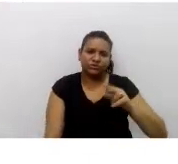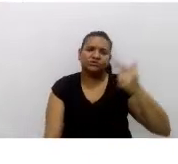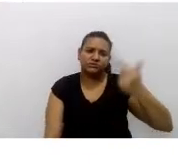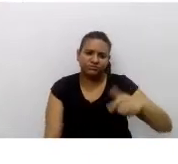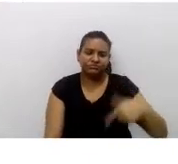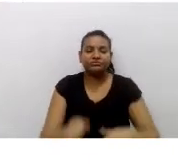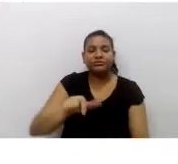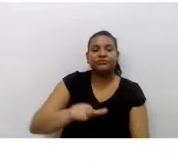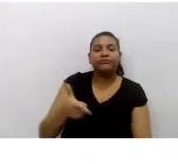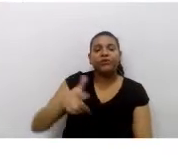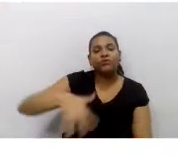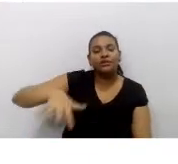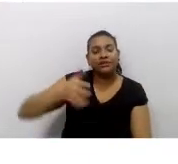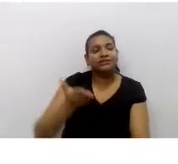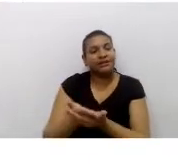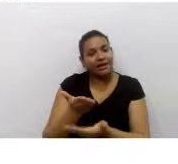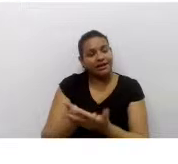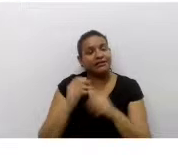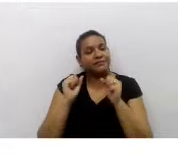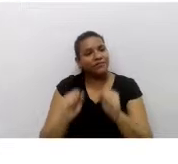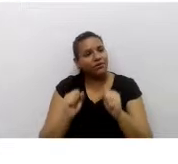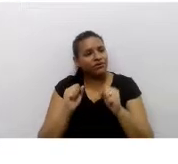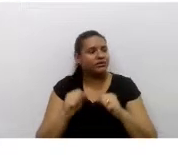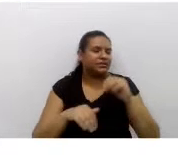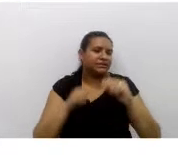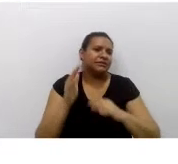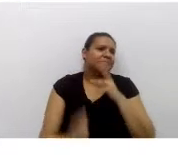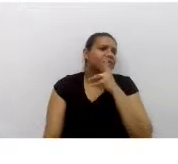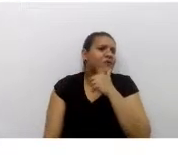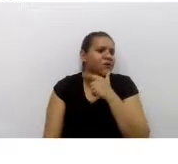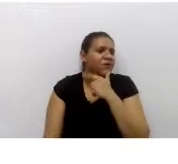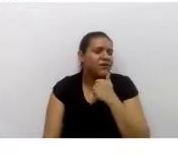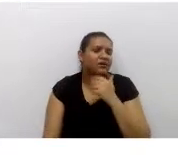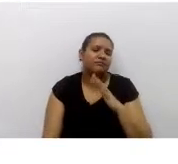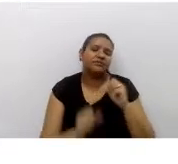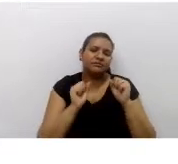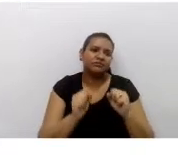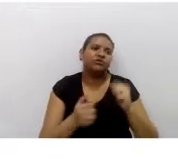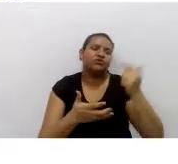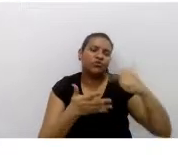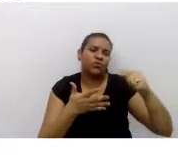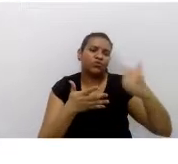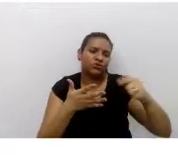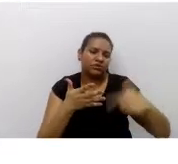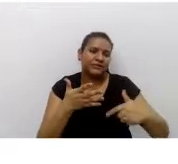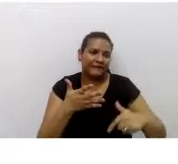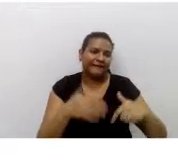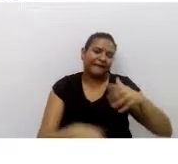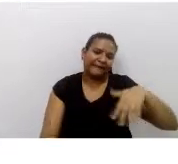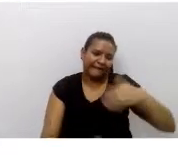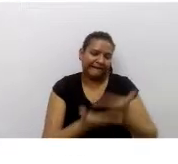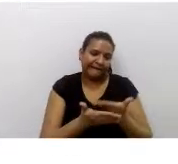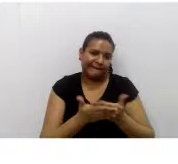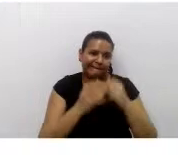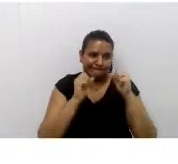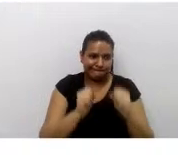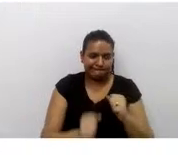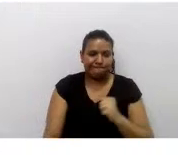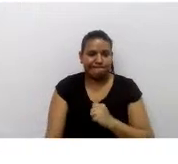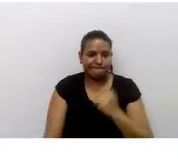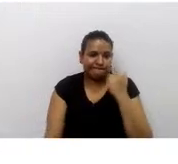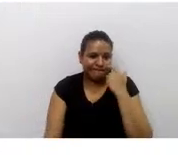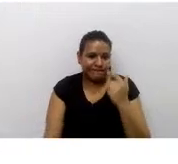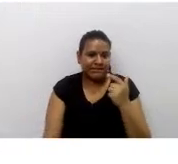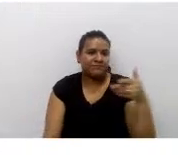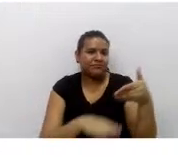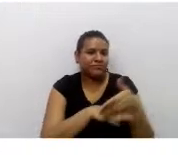other classes. Being able to access a video before or after your session will have added benefits for the learners who need adjustments to